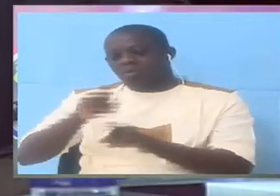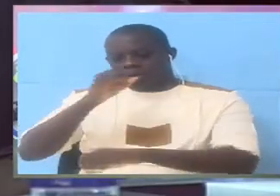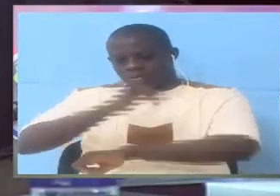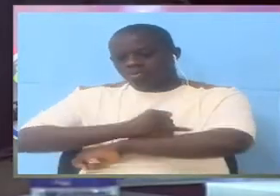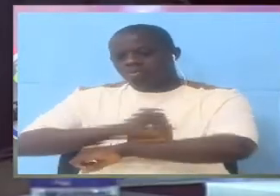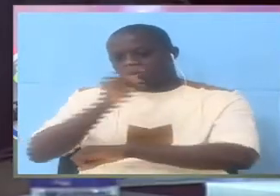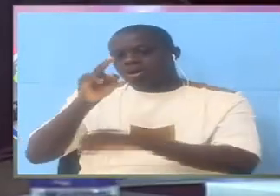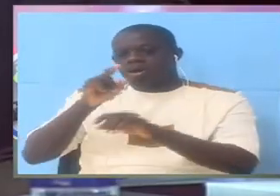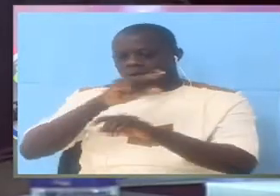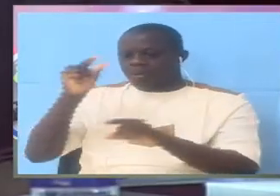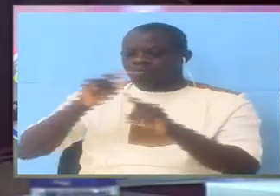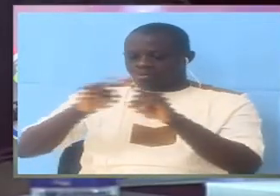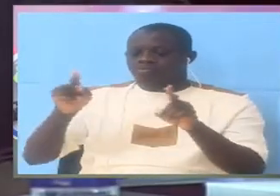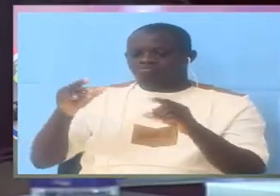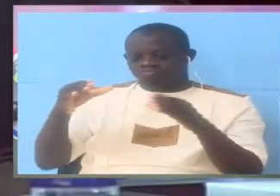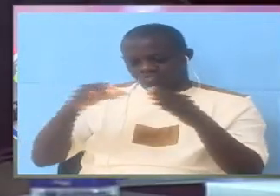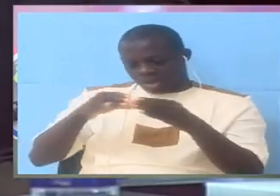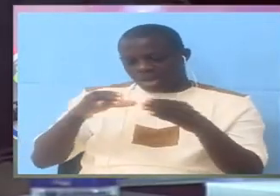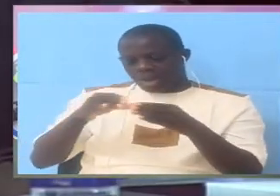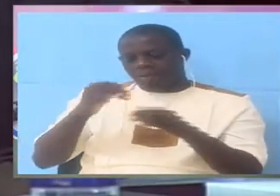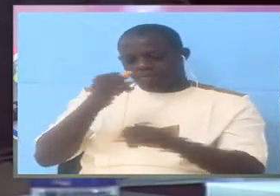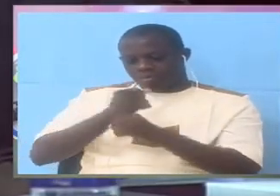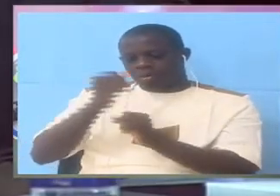them together. I started